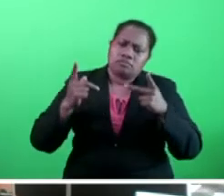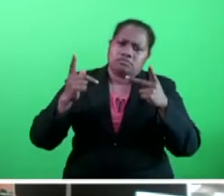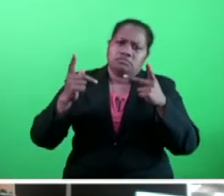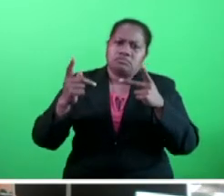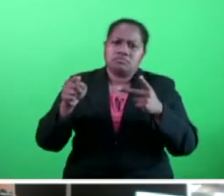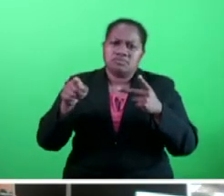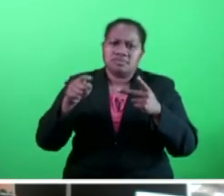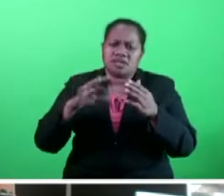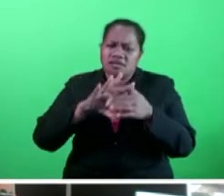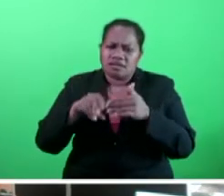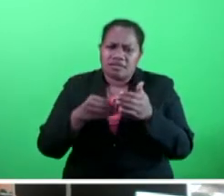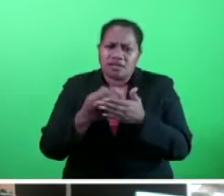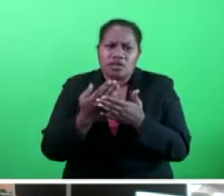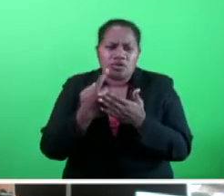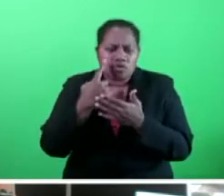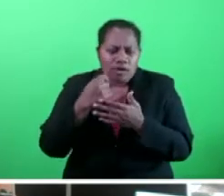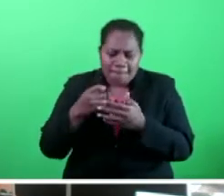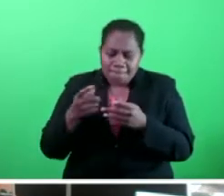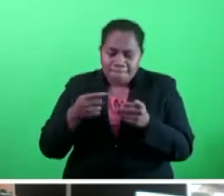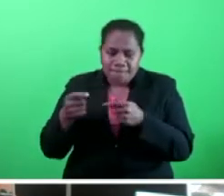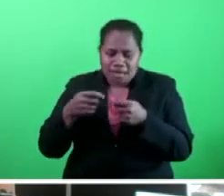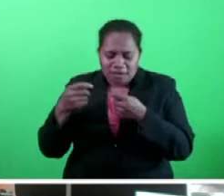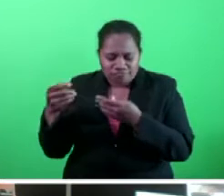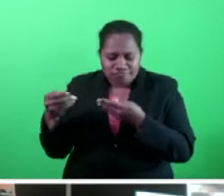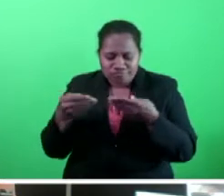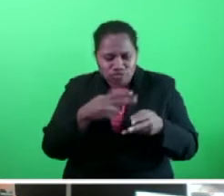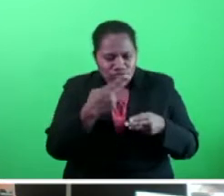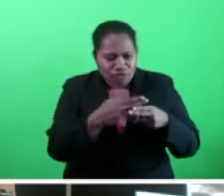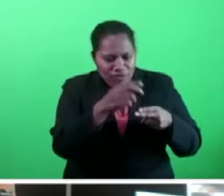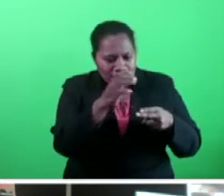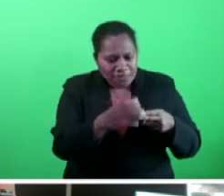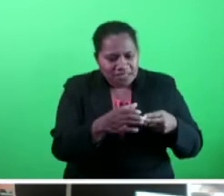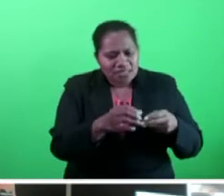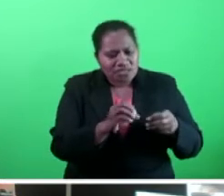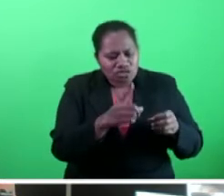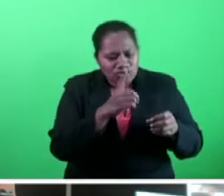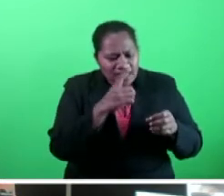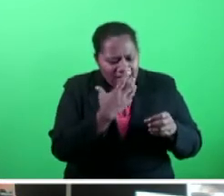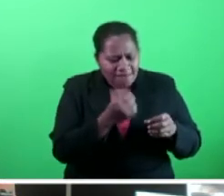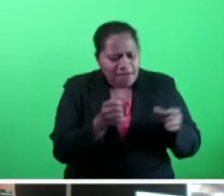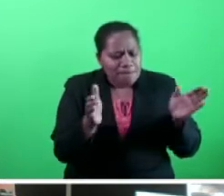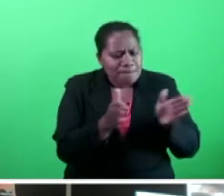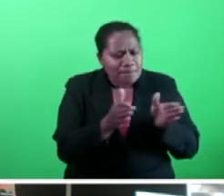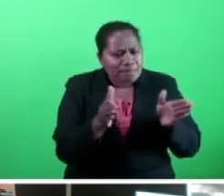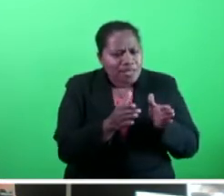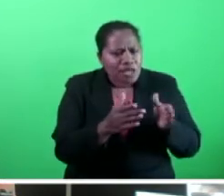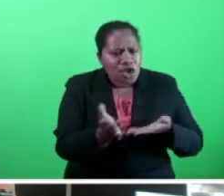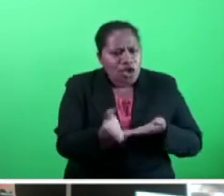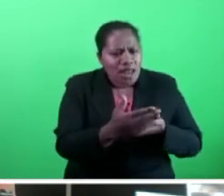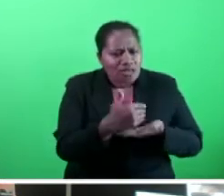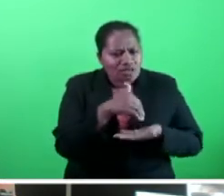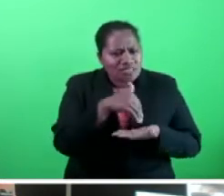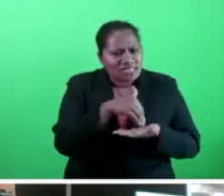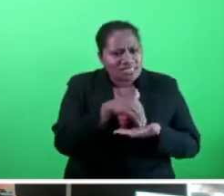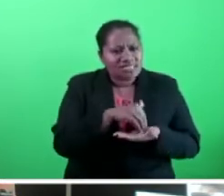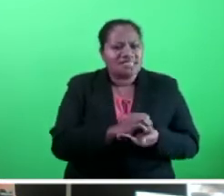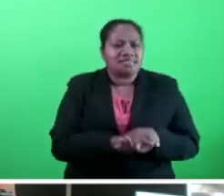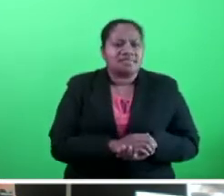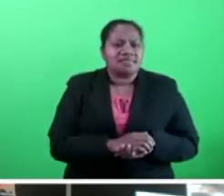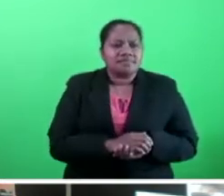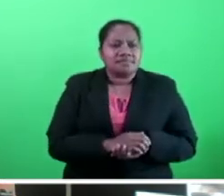by taking a market to farmers through establishment of mini collection centres, that is, to establish chillers